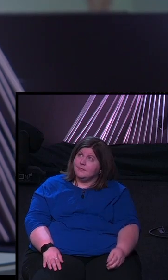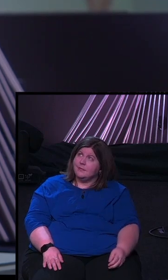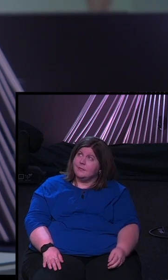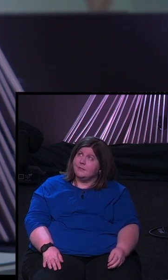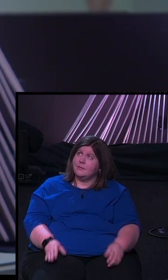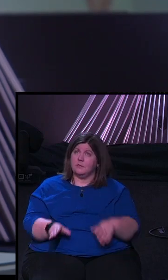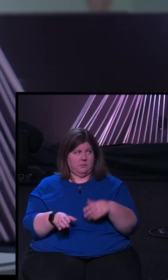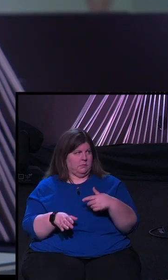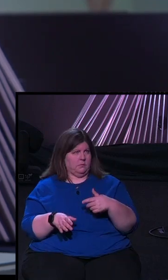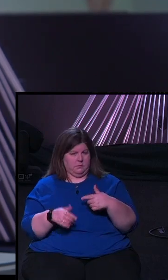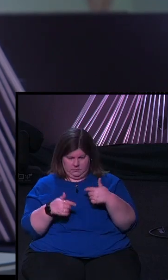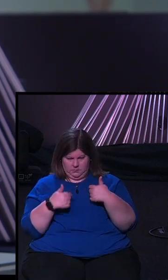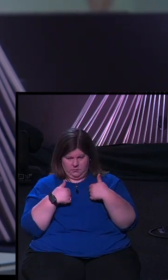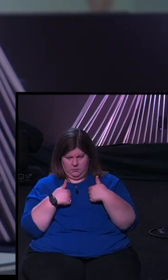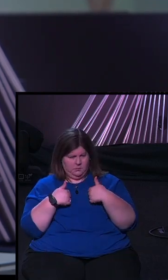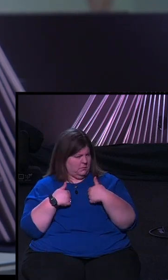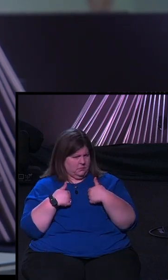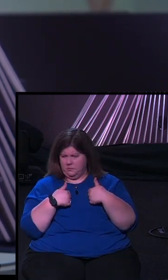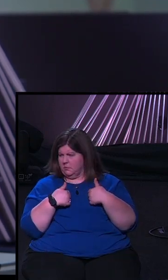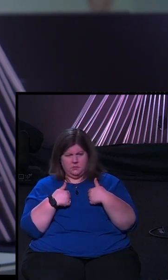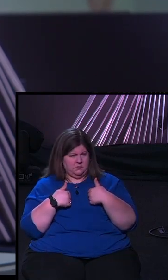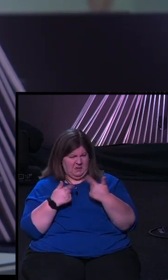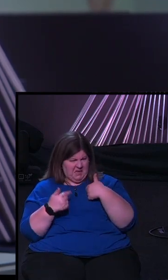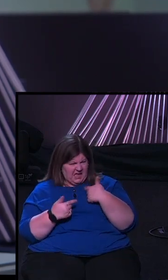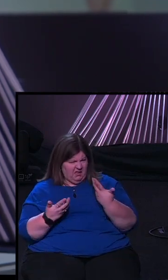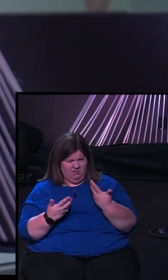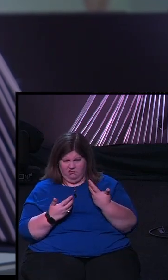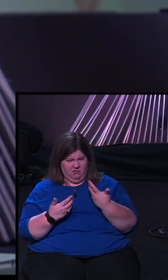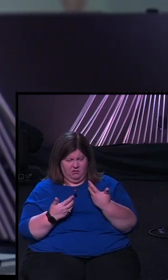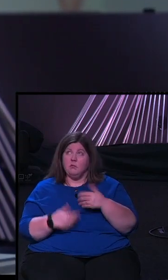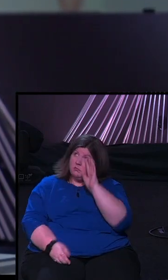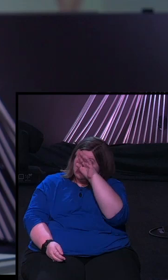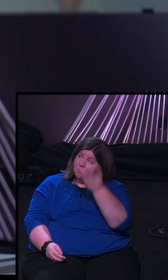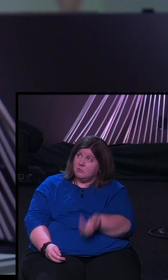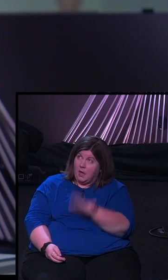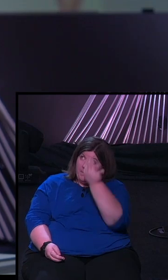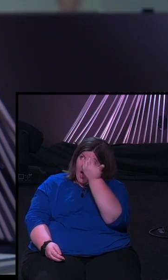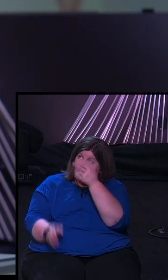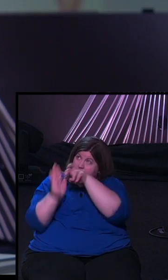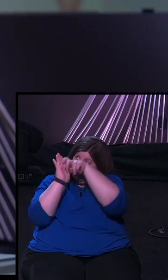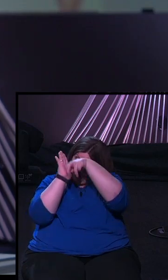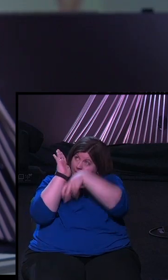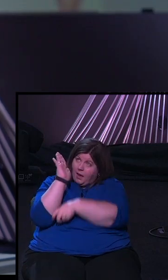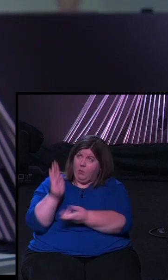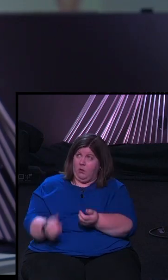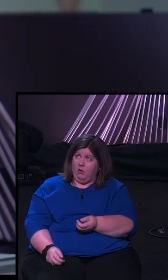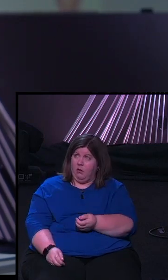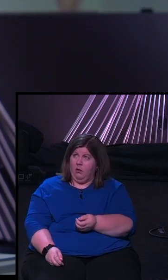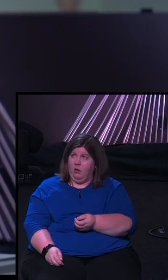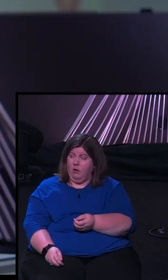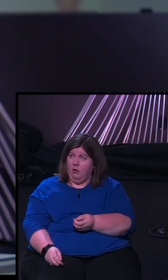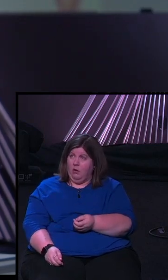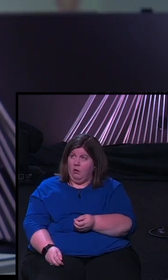It's like, me? You're talking to me? Zach, he said, quick, come down. I must be a